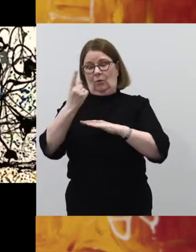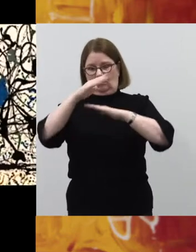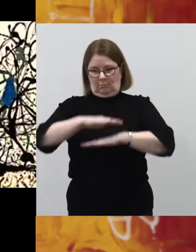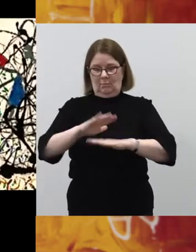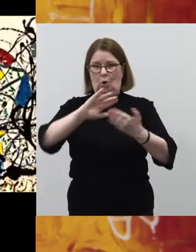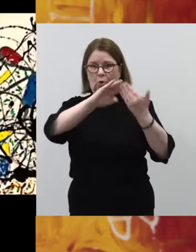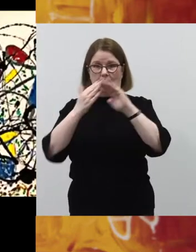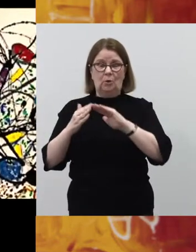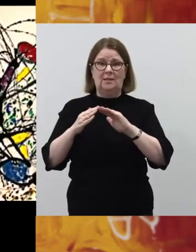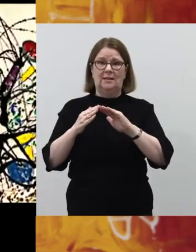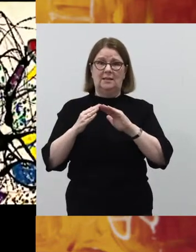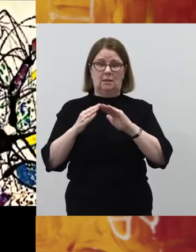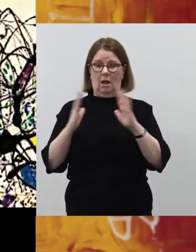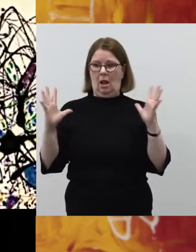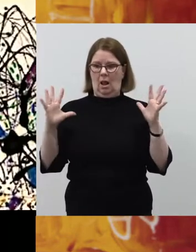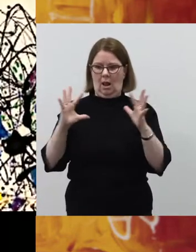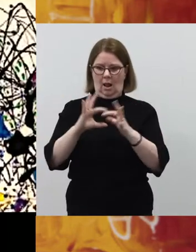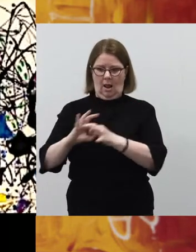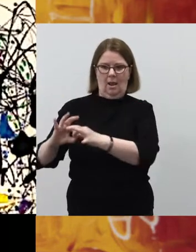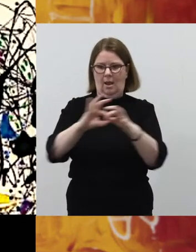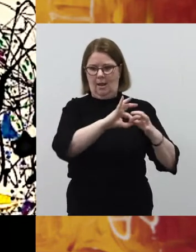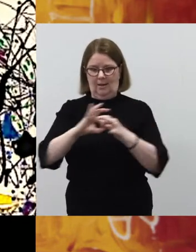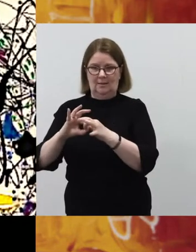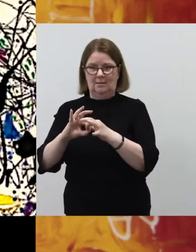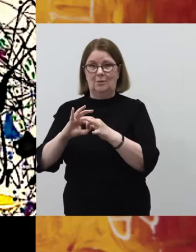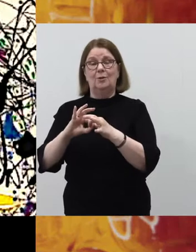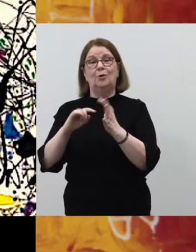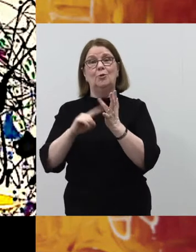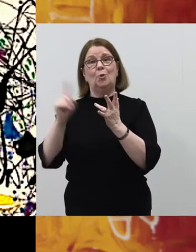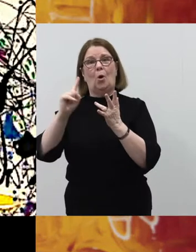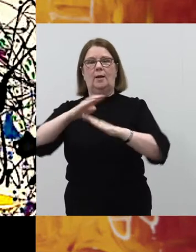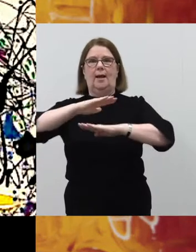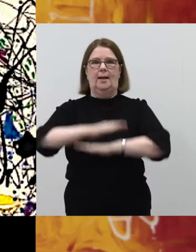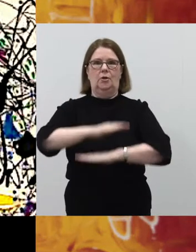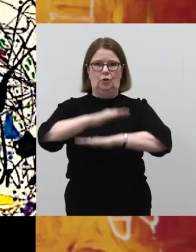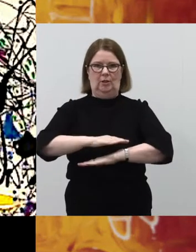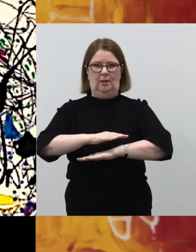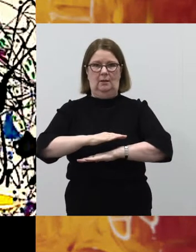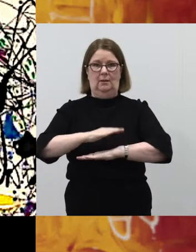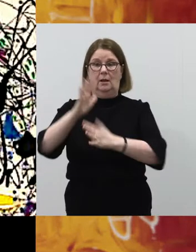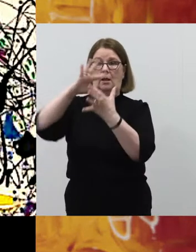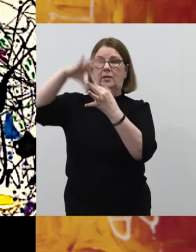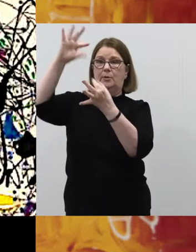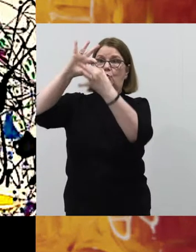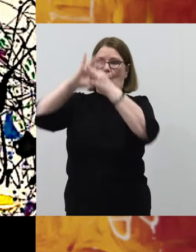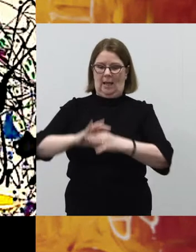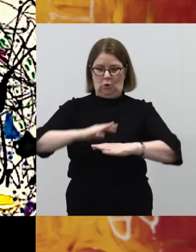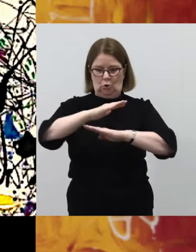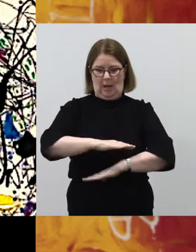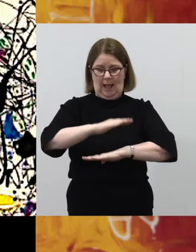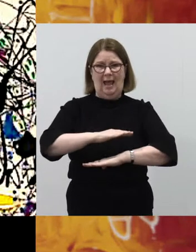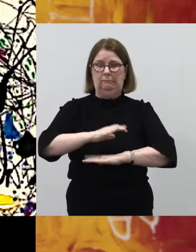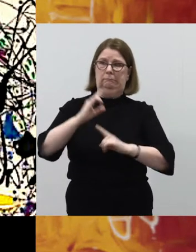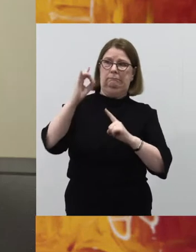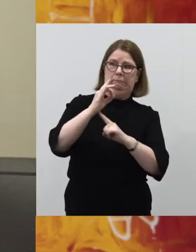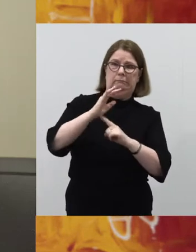state of optimal engagement that is mentally pleasurable and neurochemically rewarding. There are